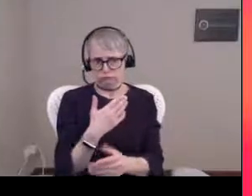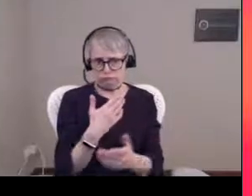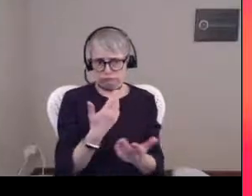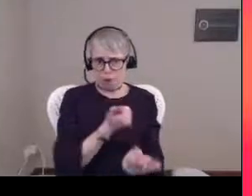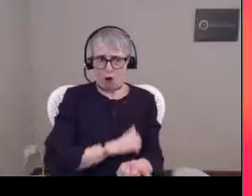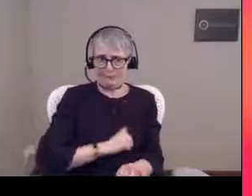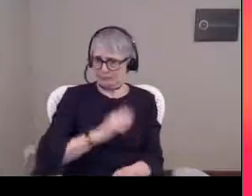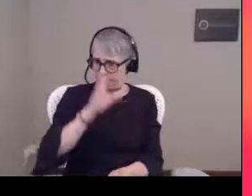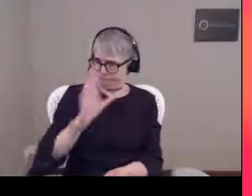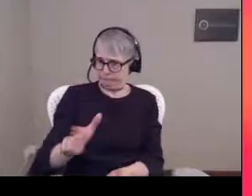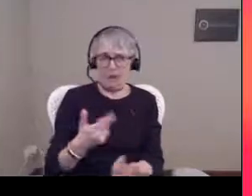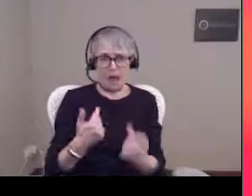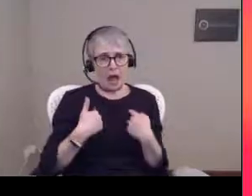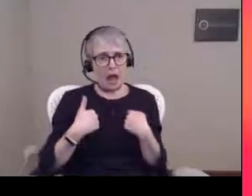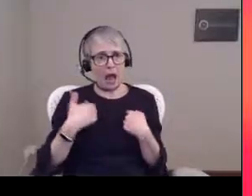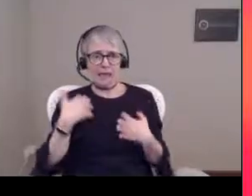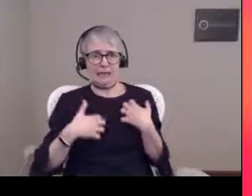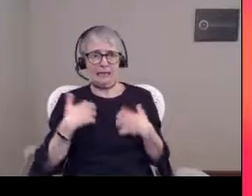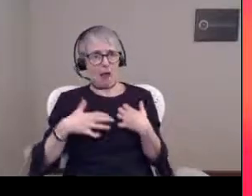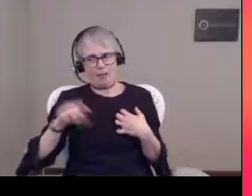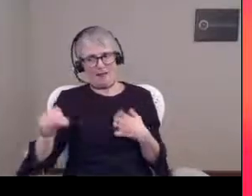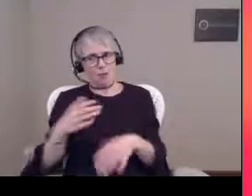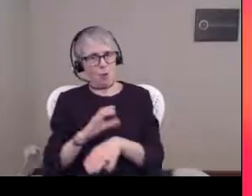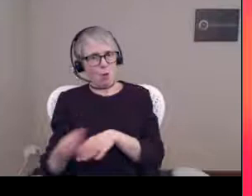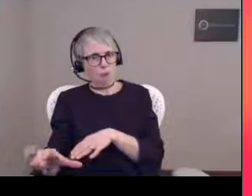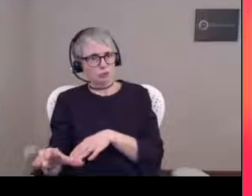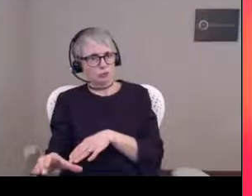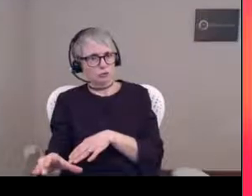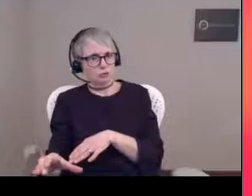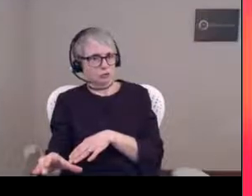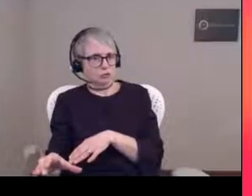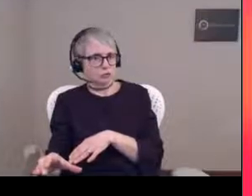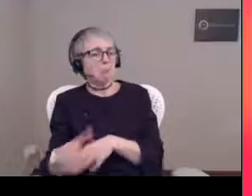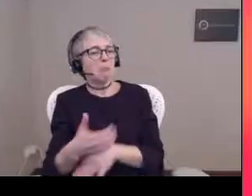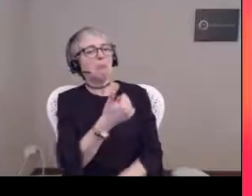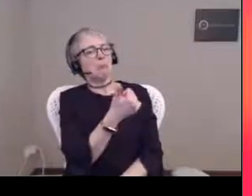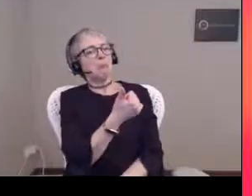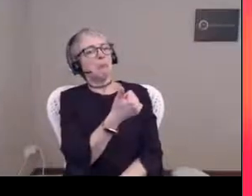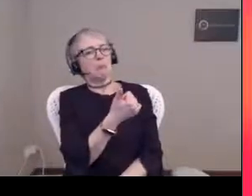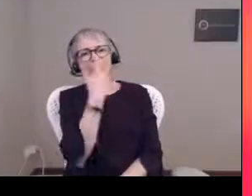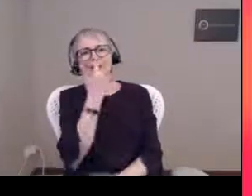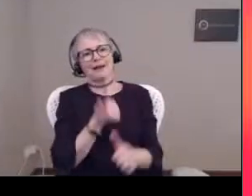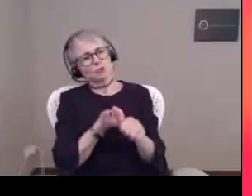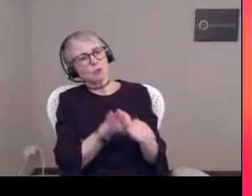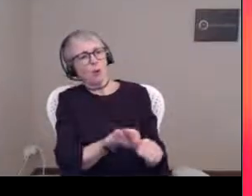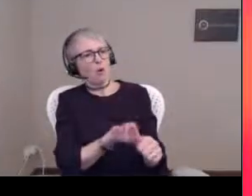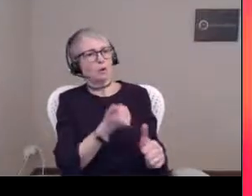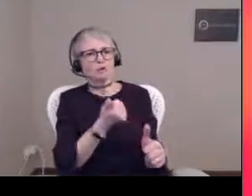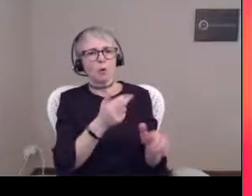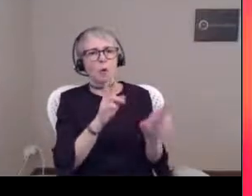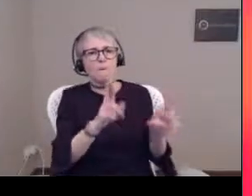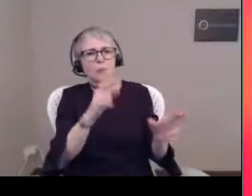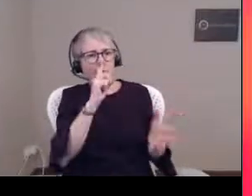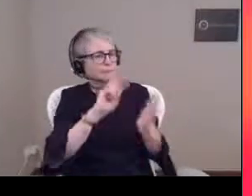this. Is there any external courses that I could do in ITV? And then we're here then to support and see if that's something that